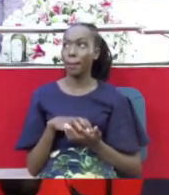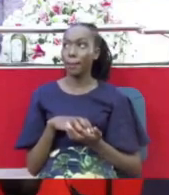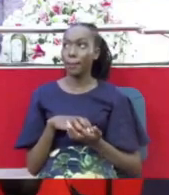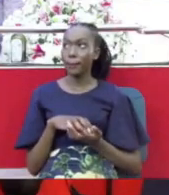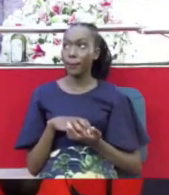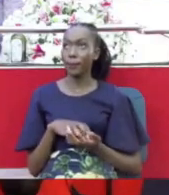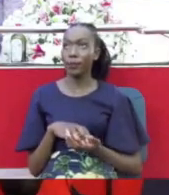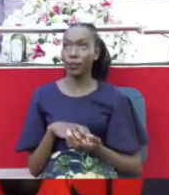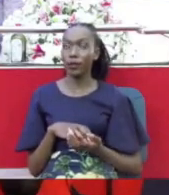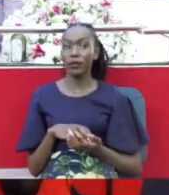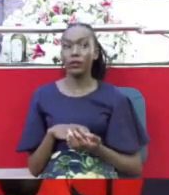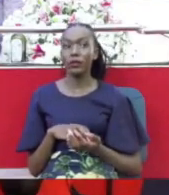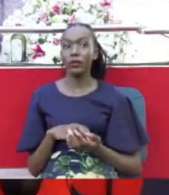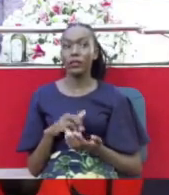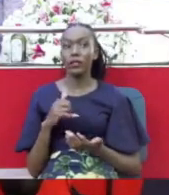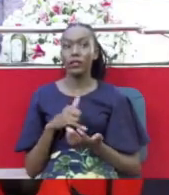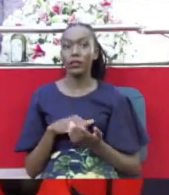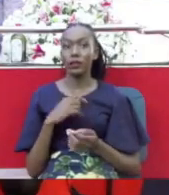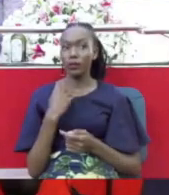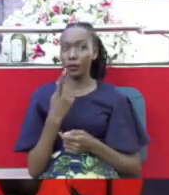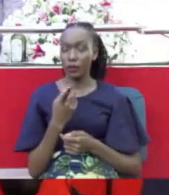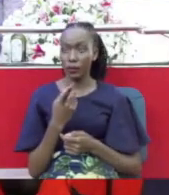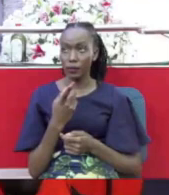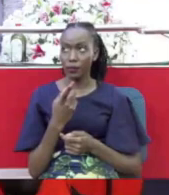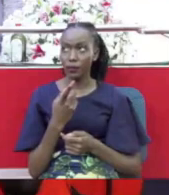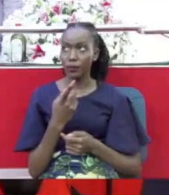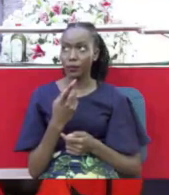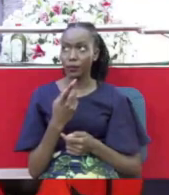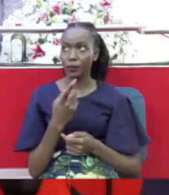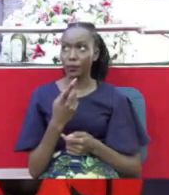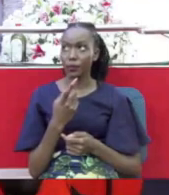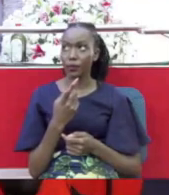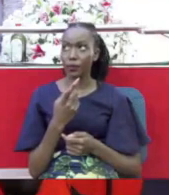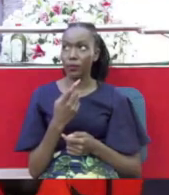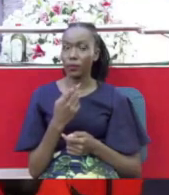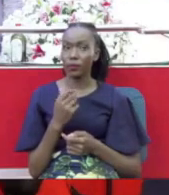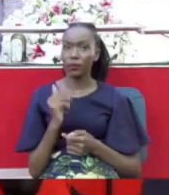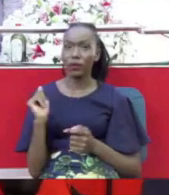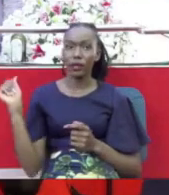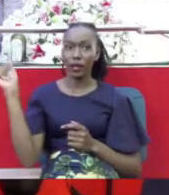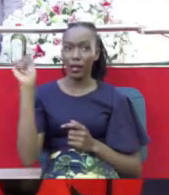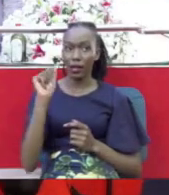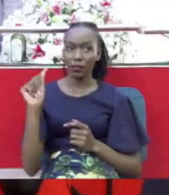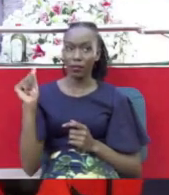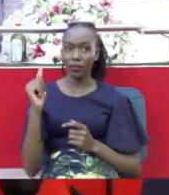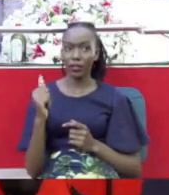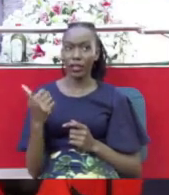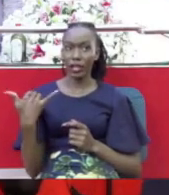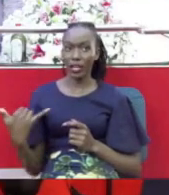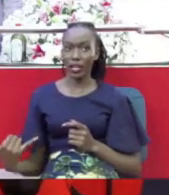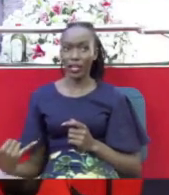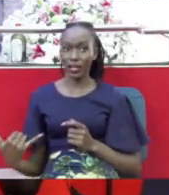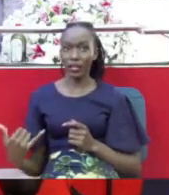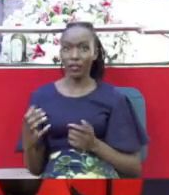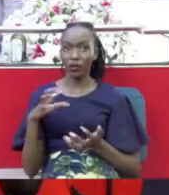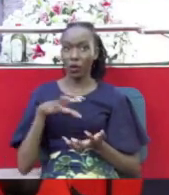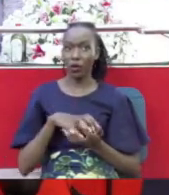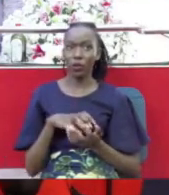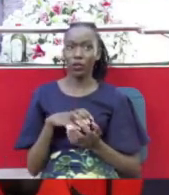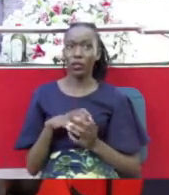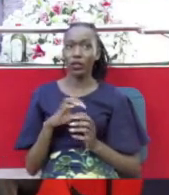it has been said, and it is true, imesemekana ni kweli, that Africa is the youngest continent on earth. Ya kwamba Afrika